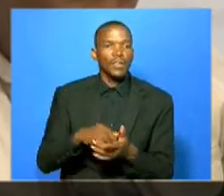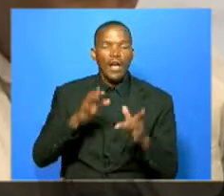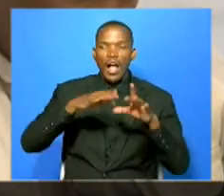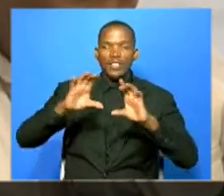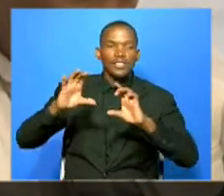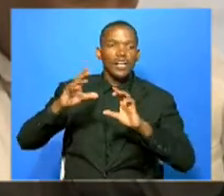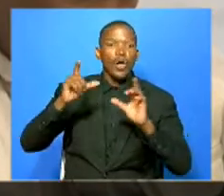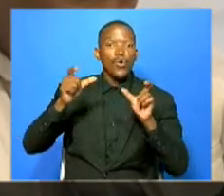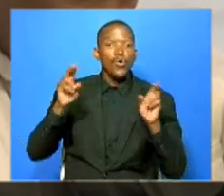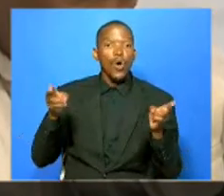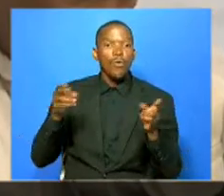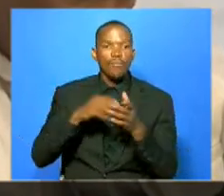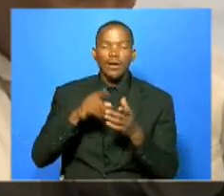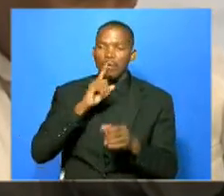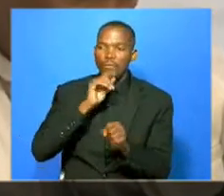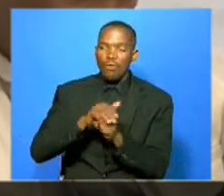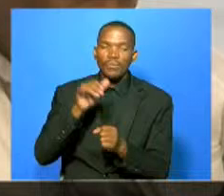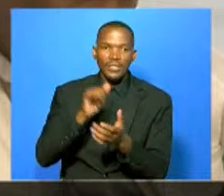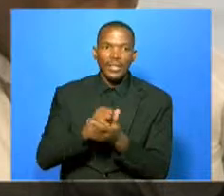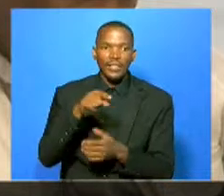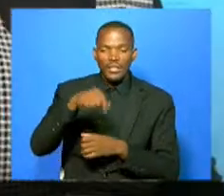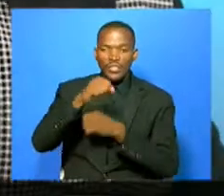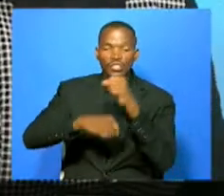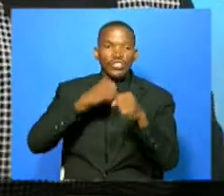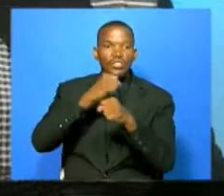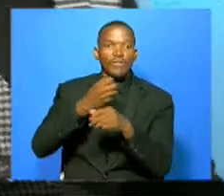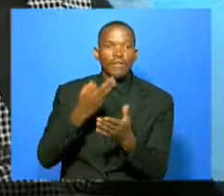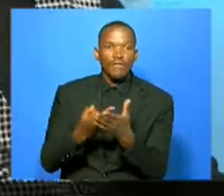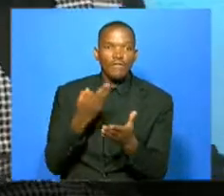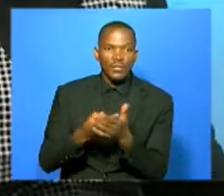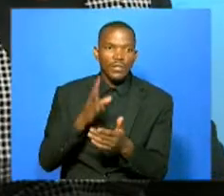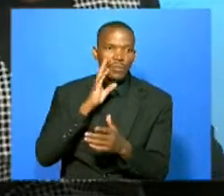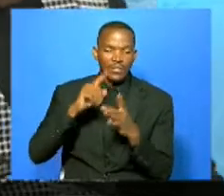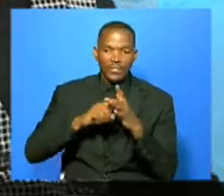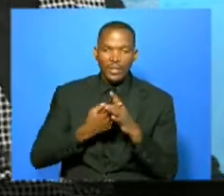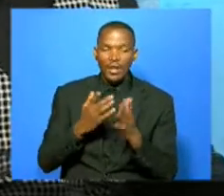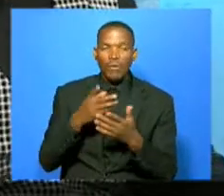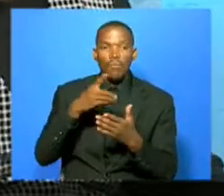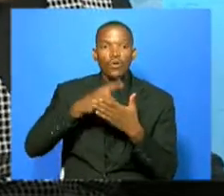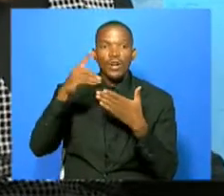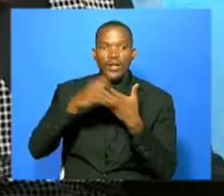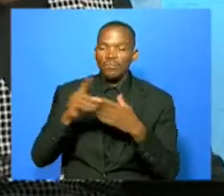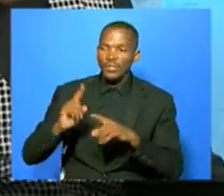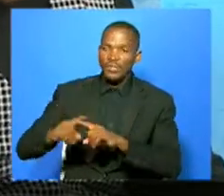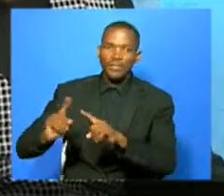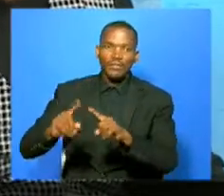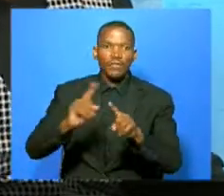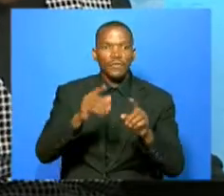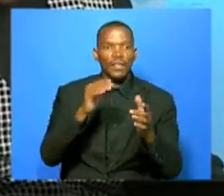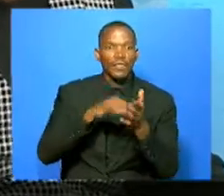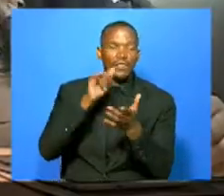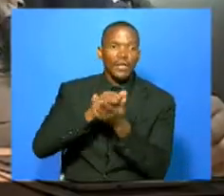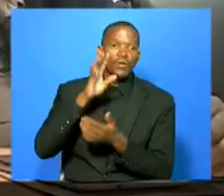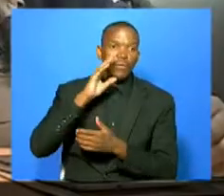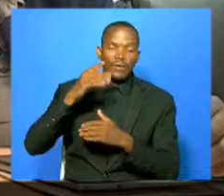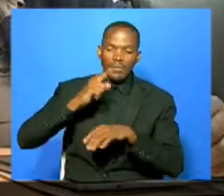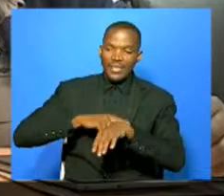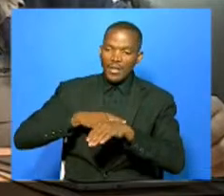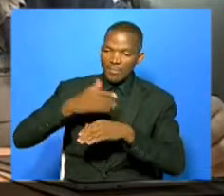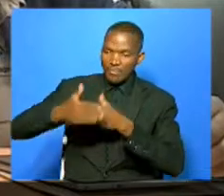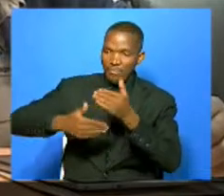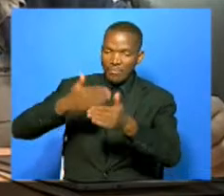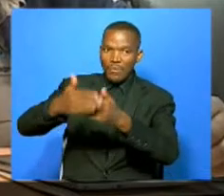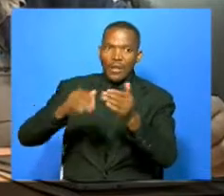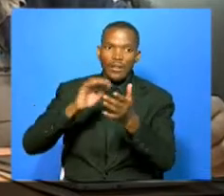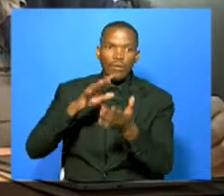Good Hope e tlamehile gore e tla re mo ngwageng ono wa madi ba simolole go diragatsa mananeo a a farologaneng a e tla reng motsa mong ya nako